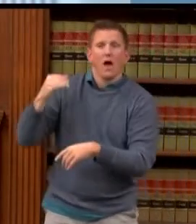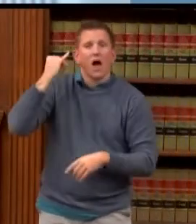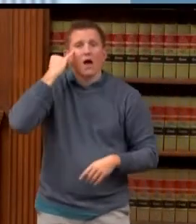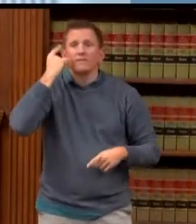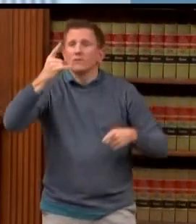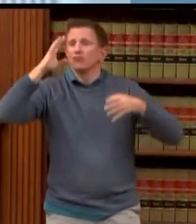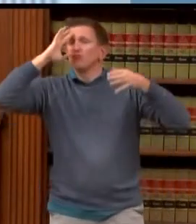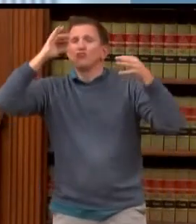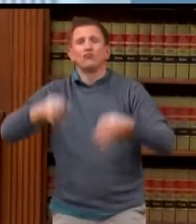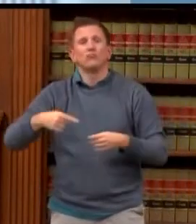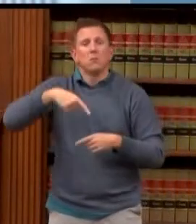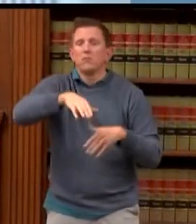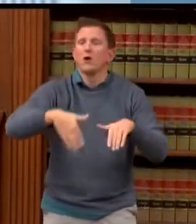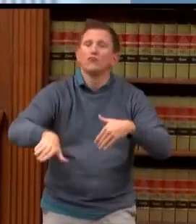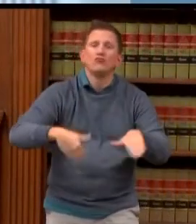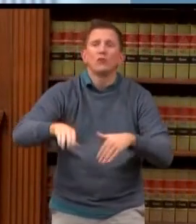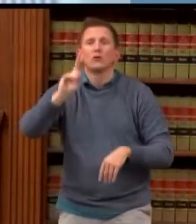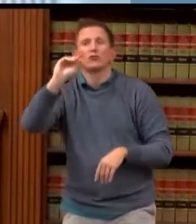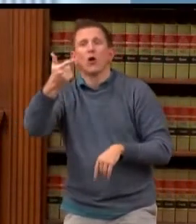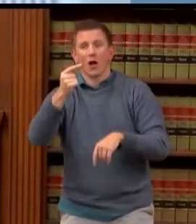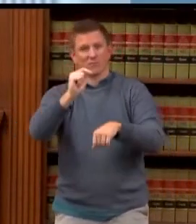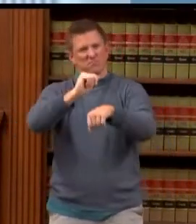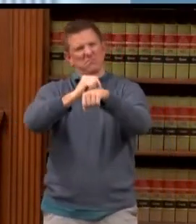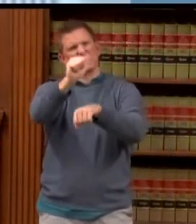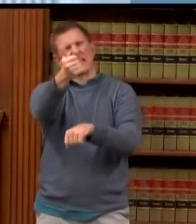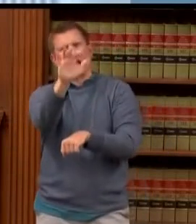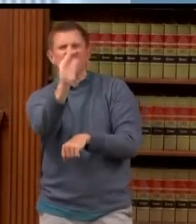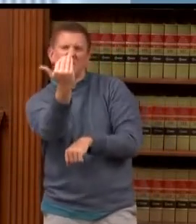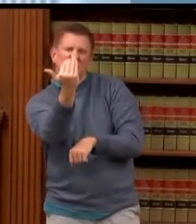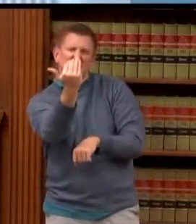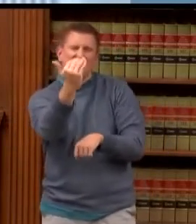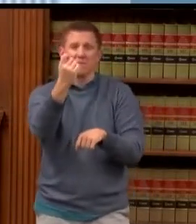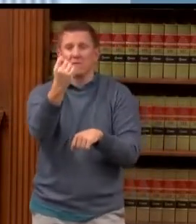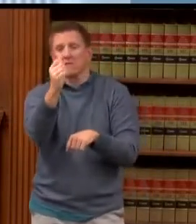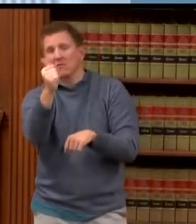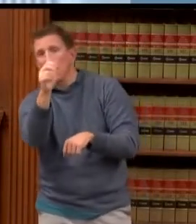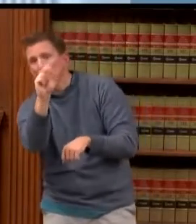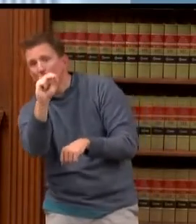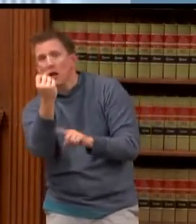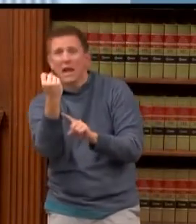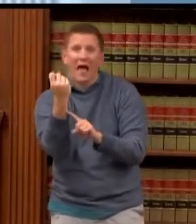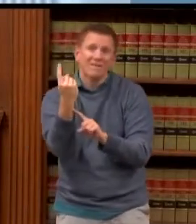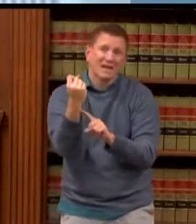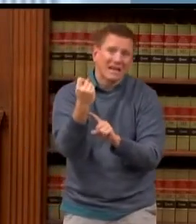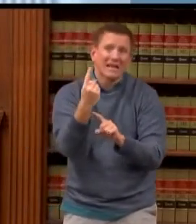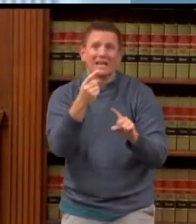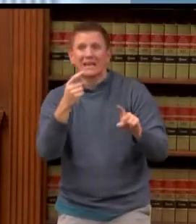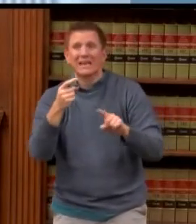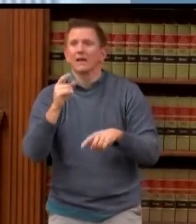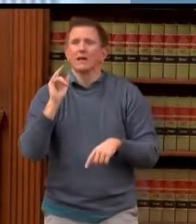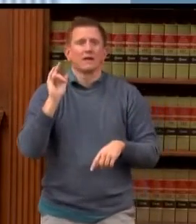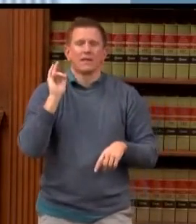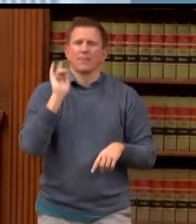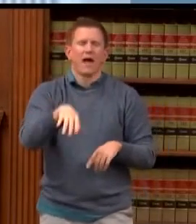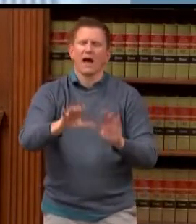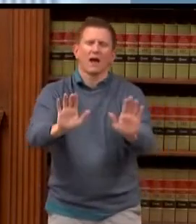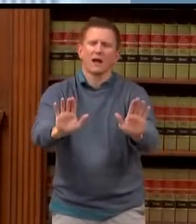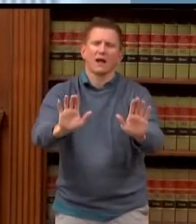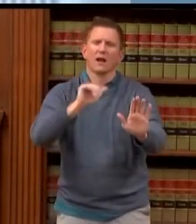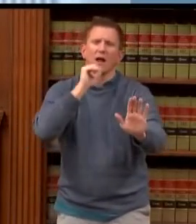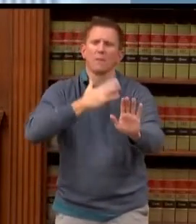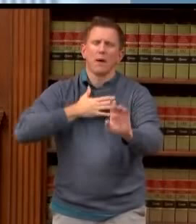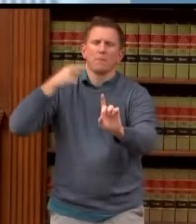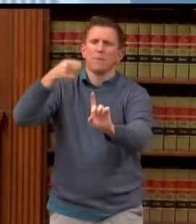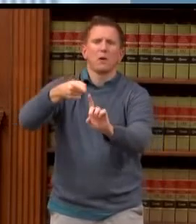at 10:15, 10:30, 11 o'clock at night, that is not something that we are concerned about